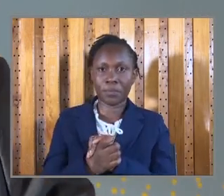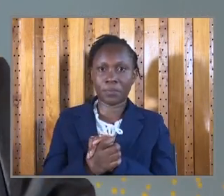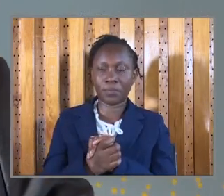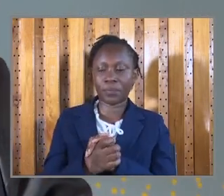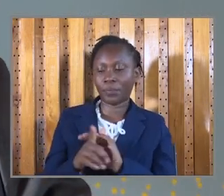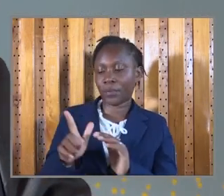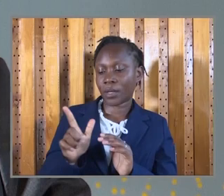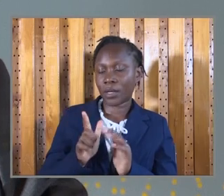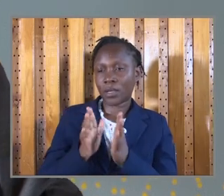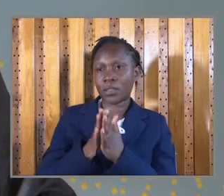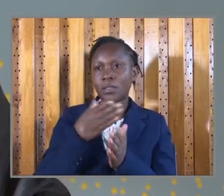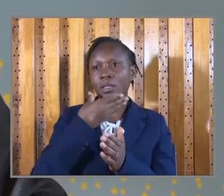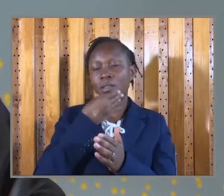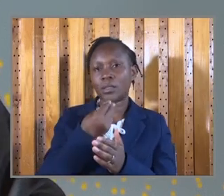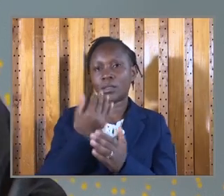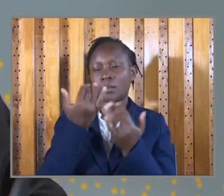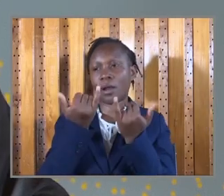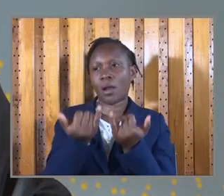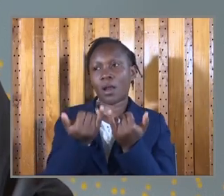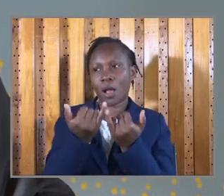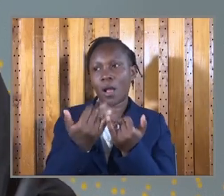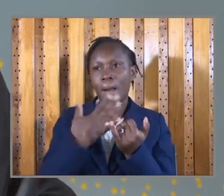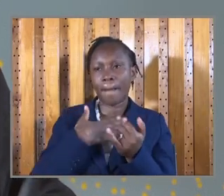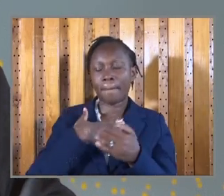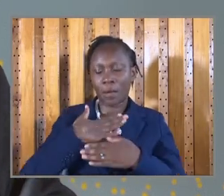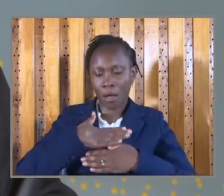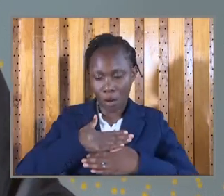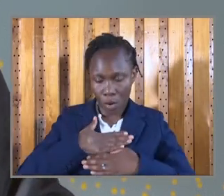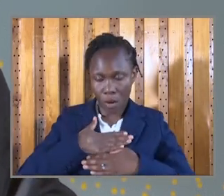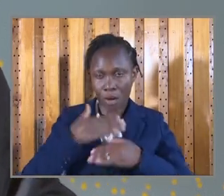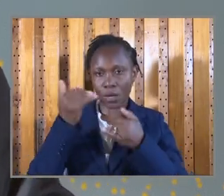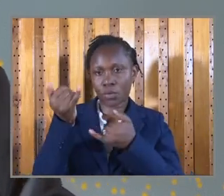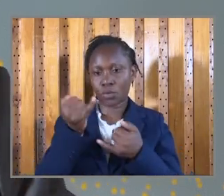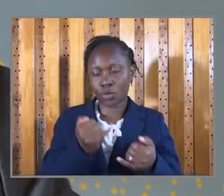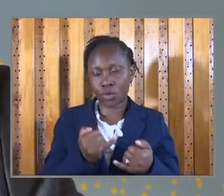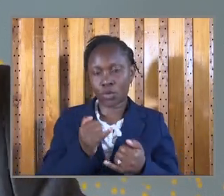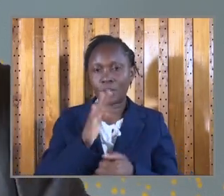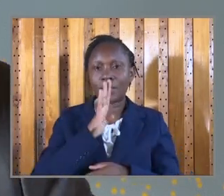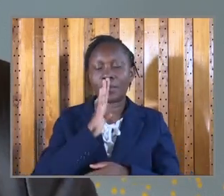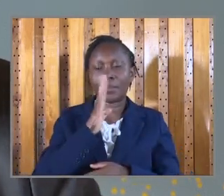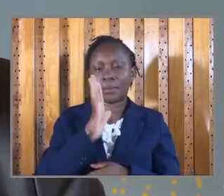Ladies and gentlemen, it is now my distinguished honor to introduce the speaker